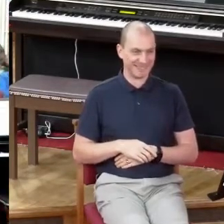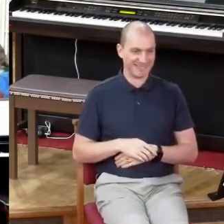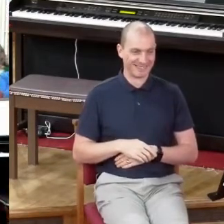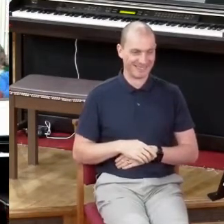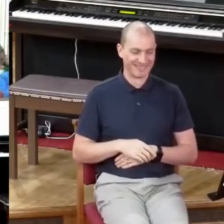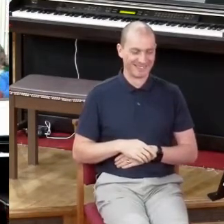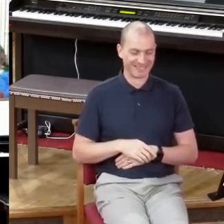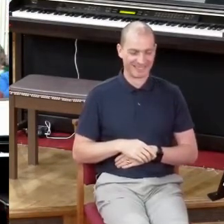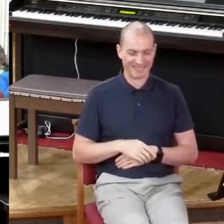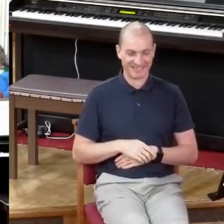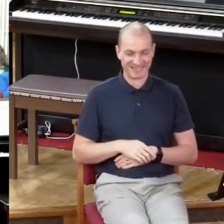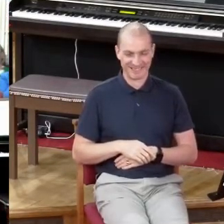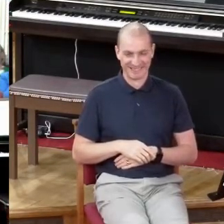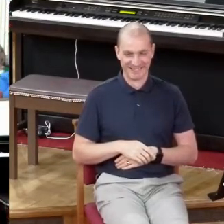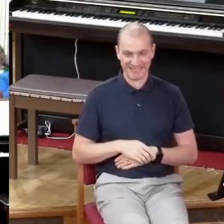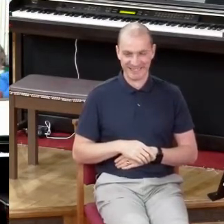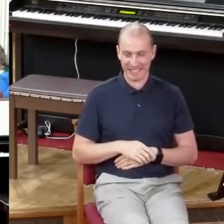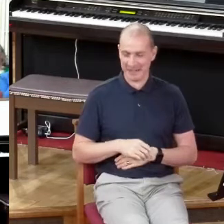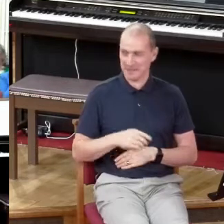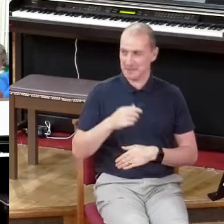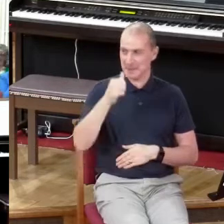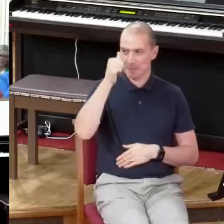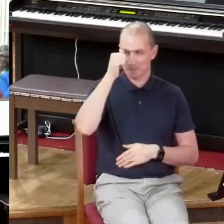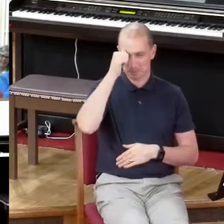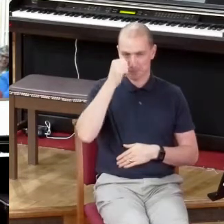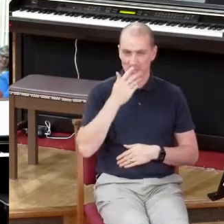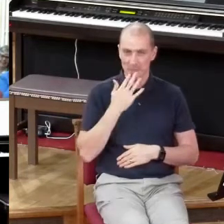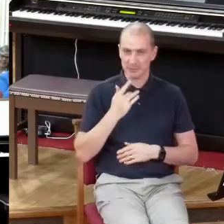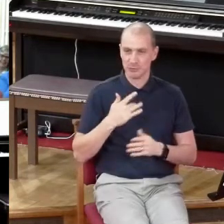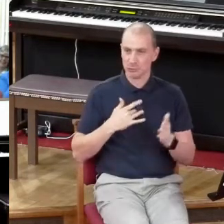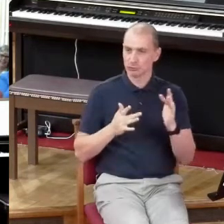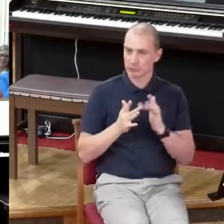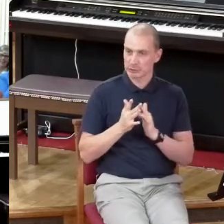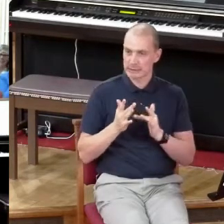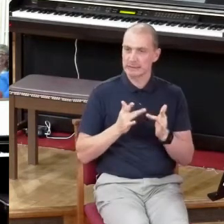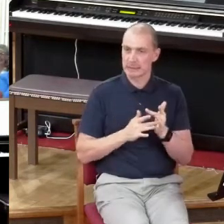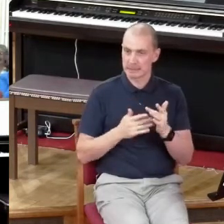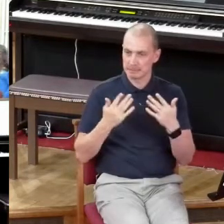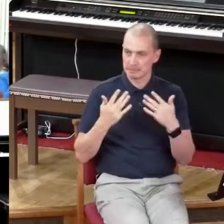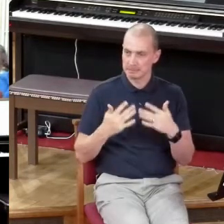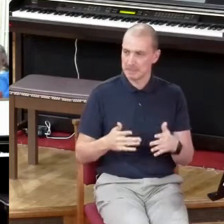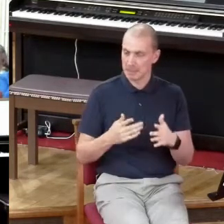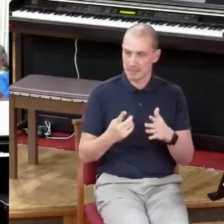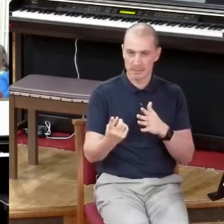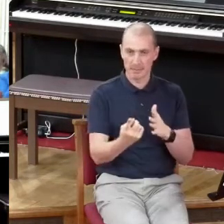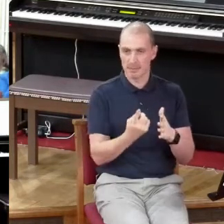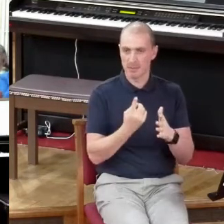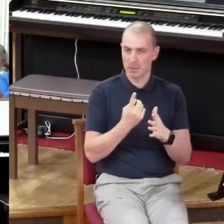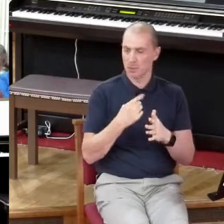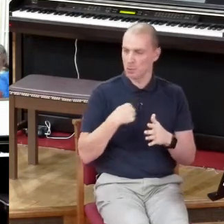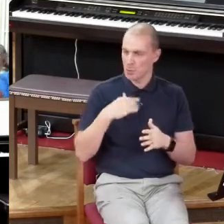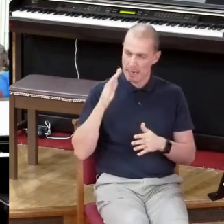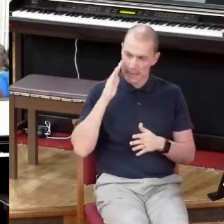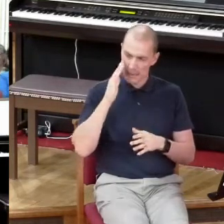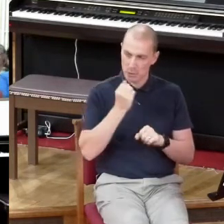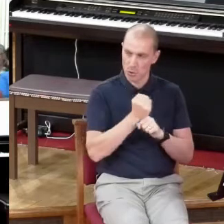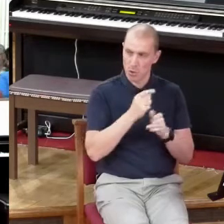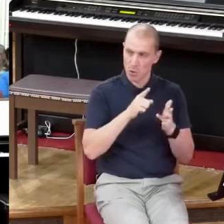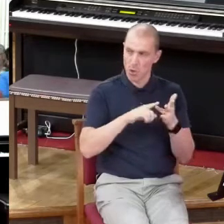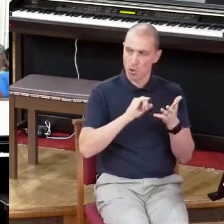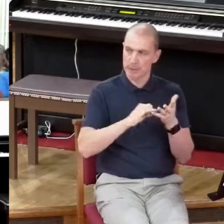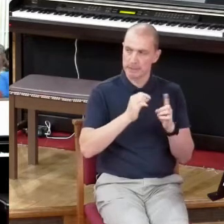You know, once when Jesus was around, when they talked about good news, have you heard this word gospel? Do you know the word gospel? That